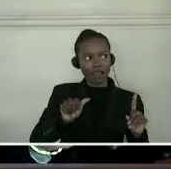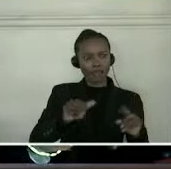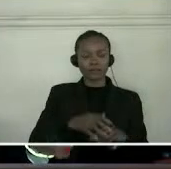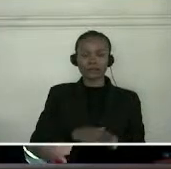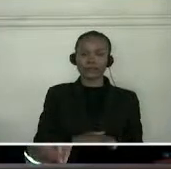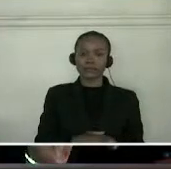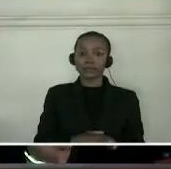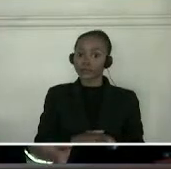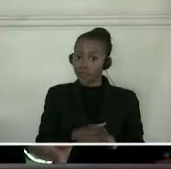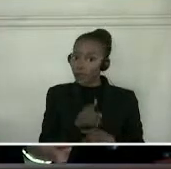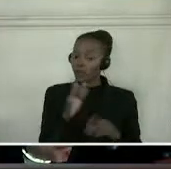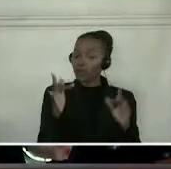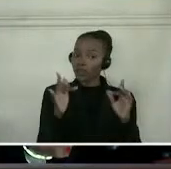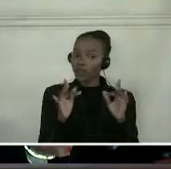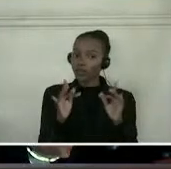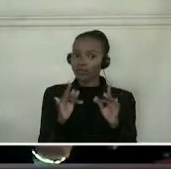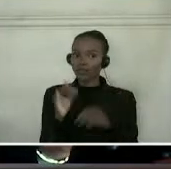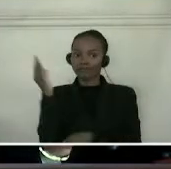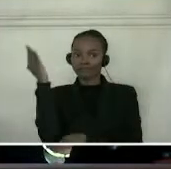ritual